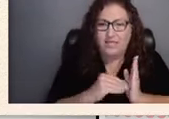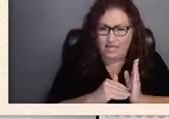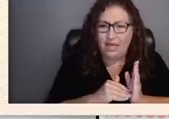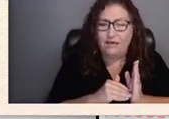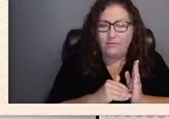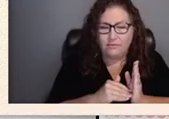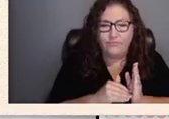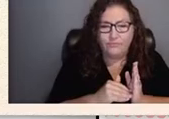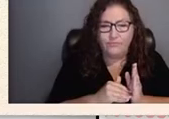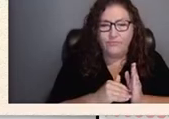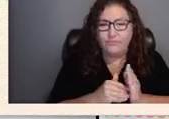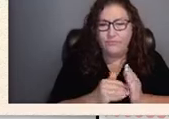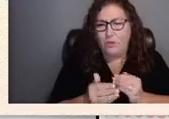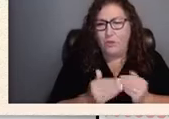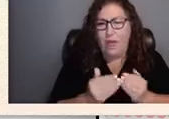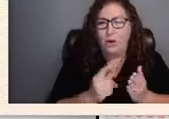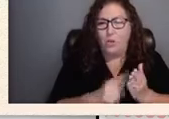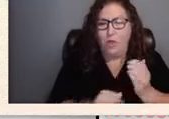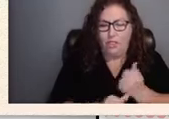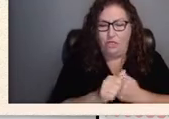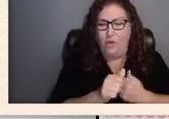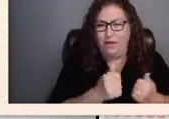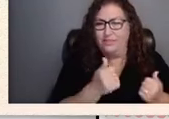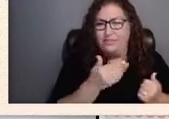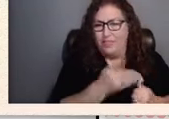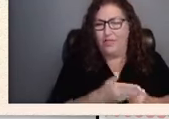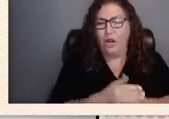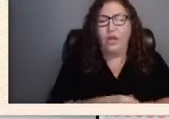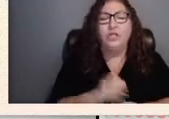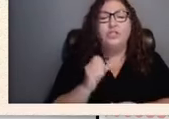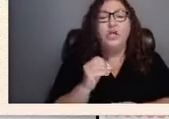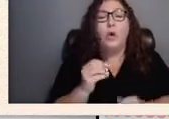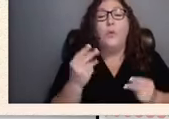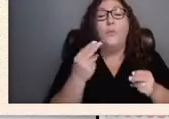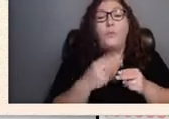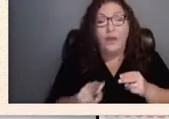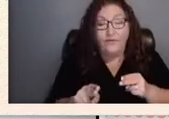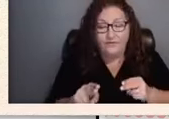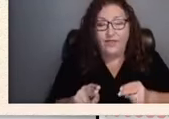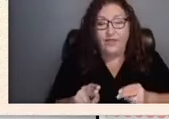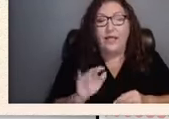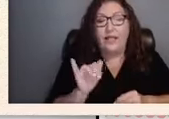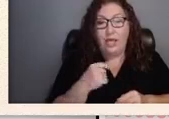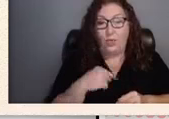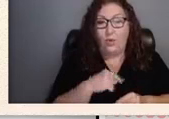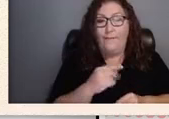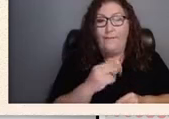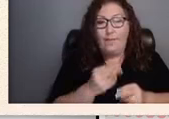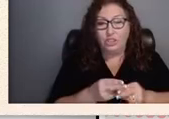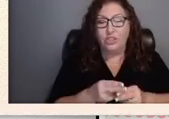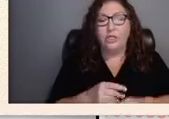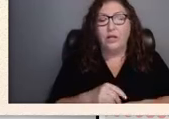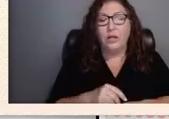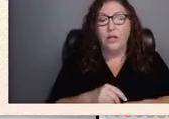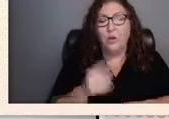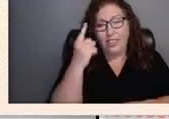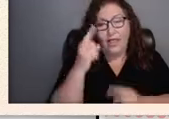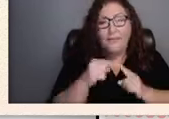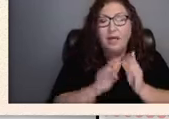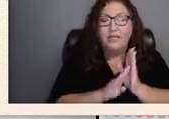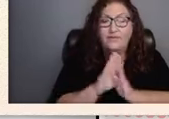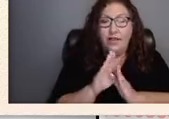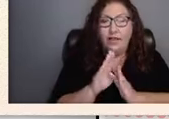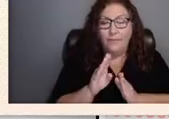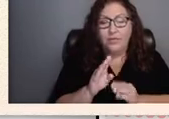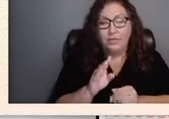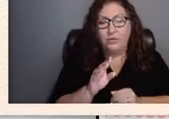threat that has passed. So briefly, as mentioned, when we think about the developmental course of fear